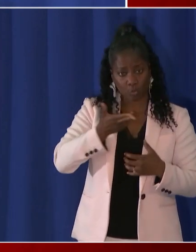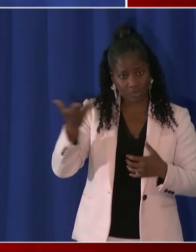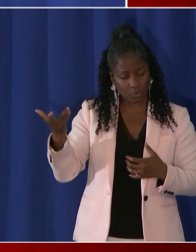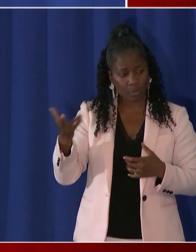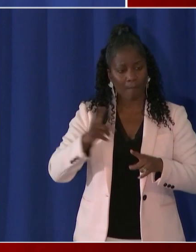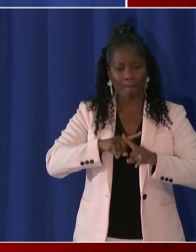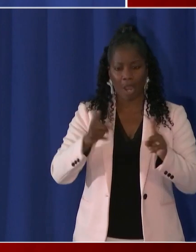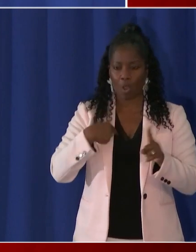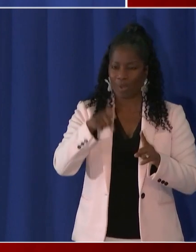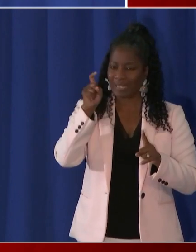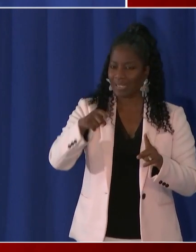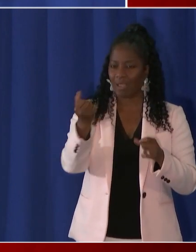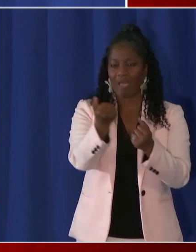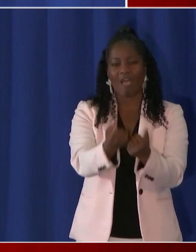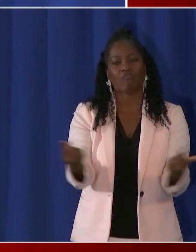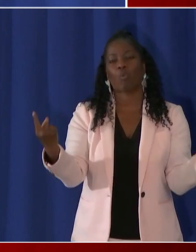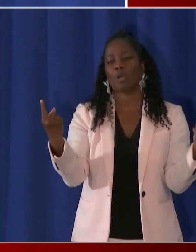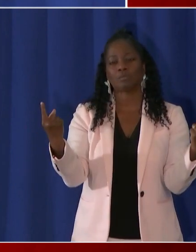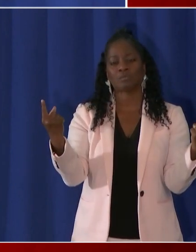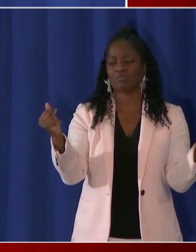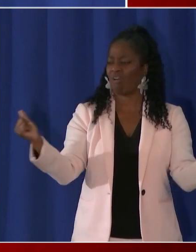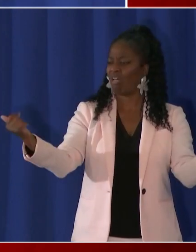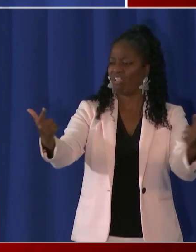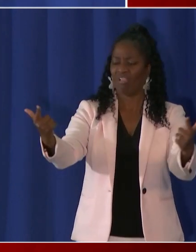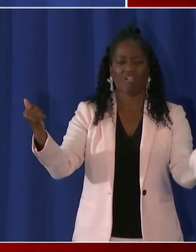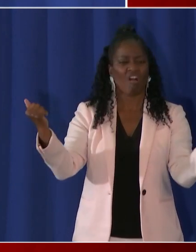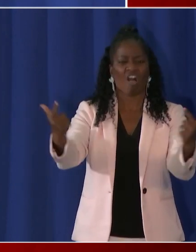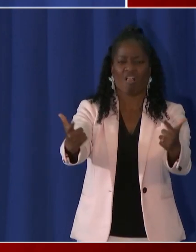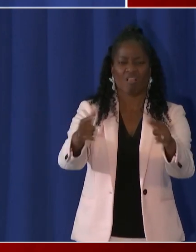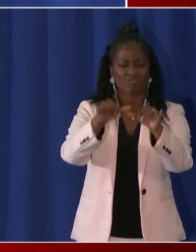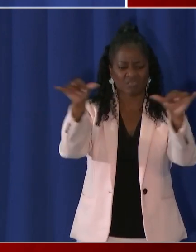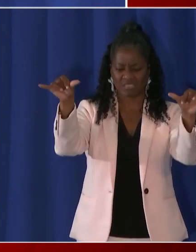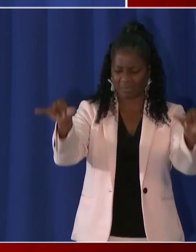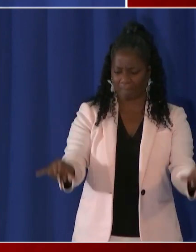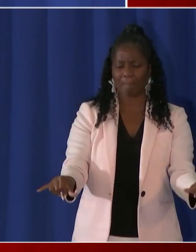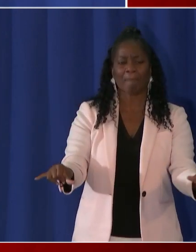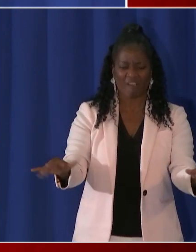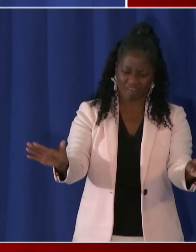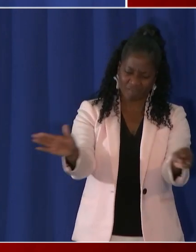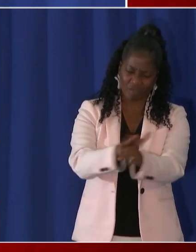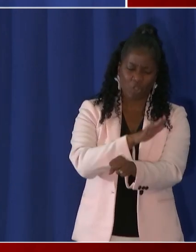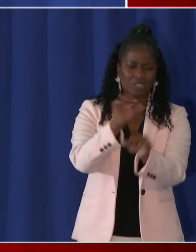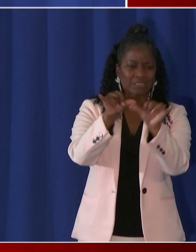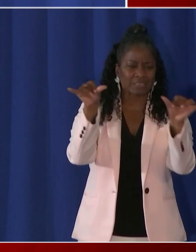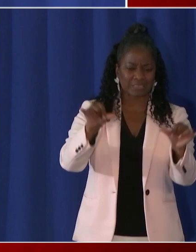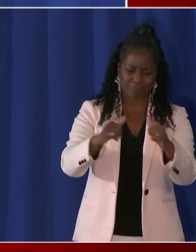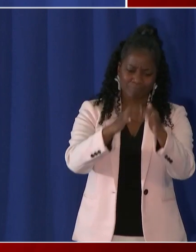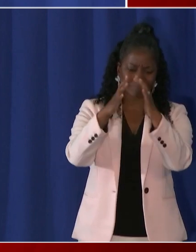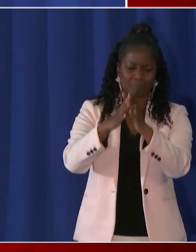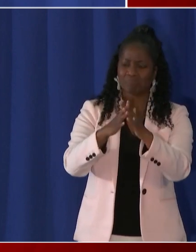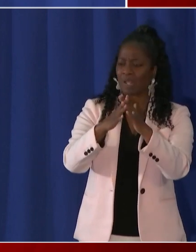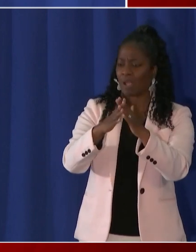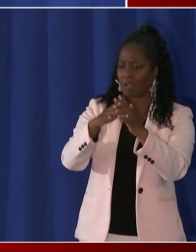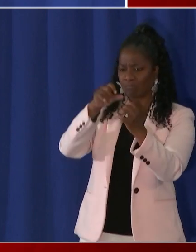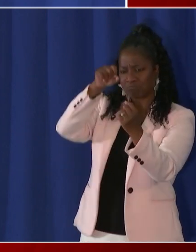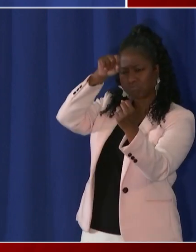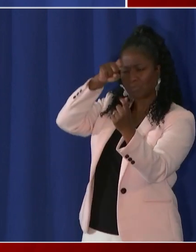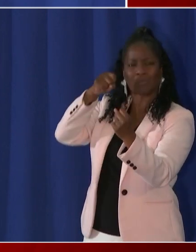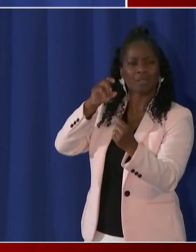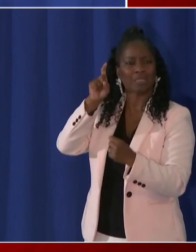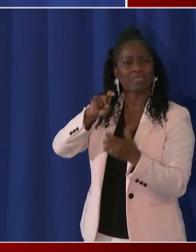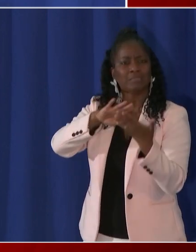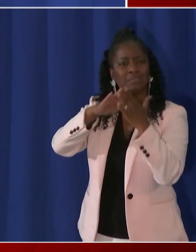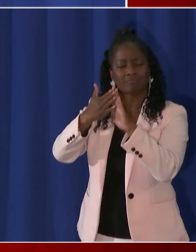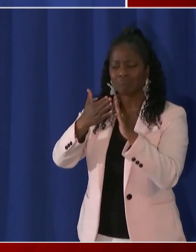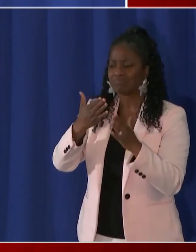resources, but we need everybody in the system, and that includes the community, to be thinking the exact same